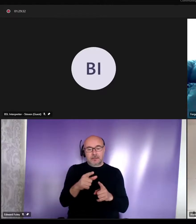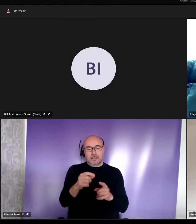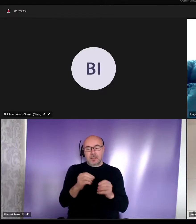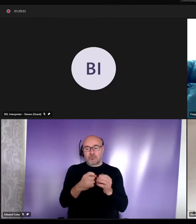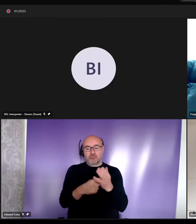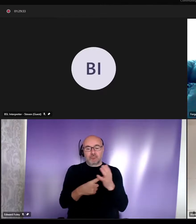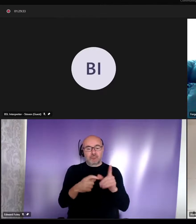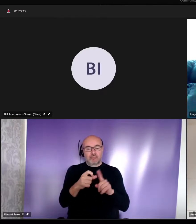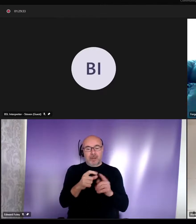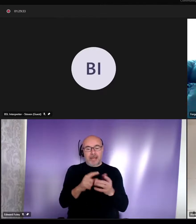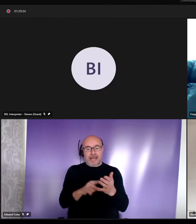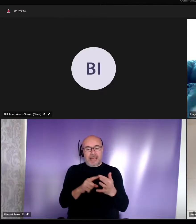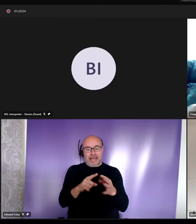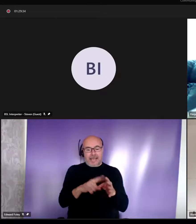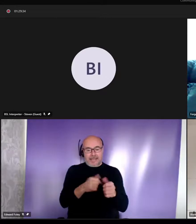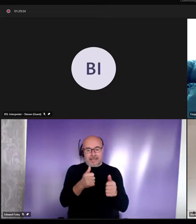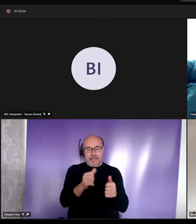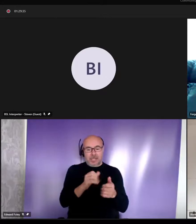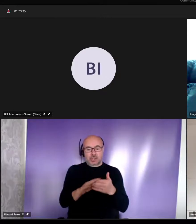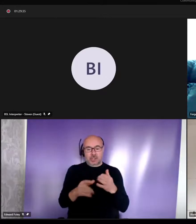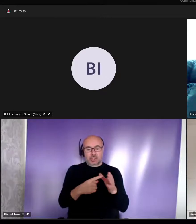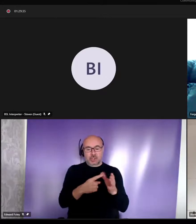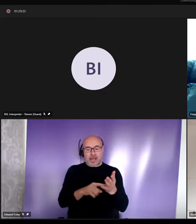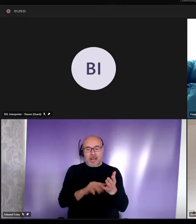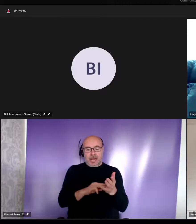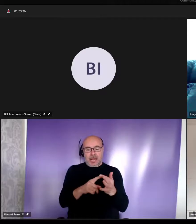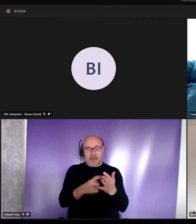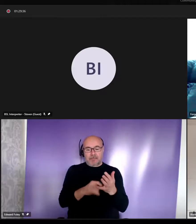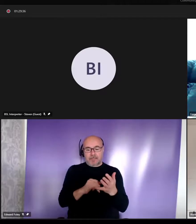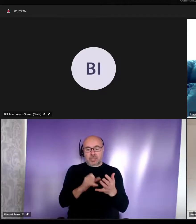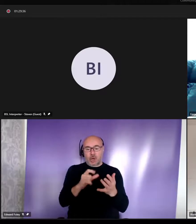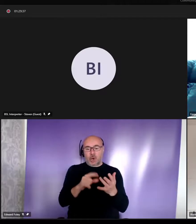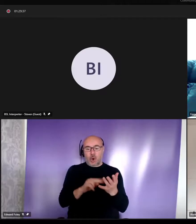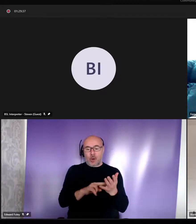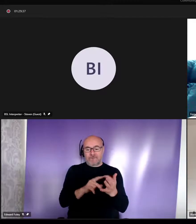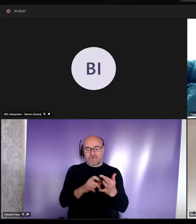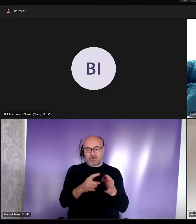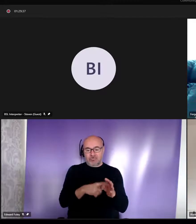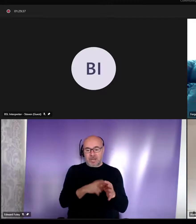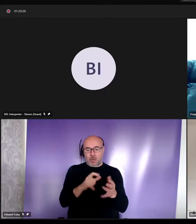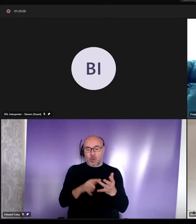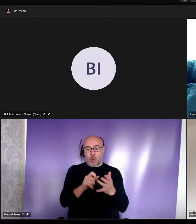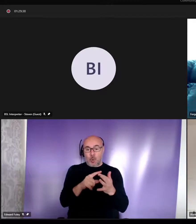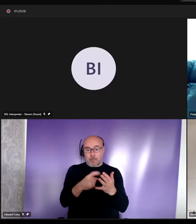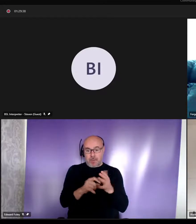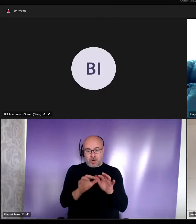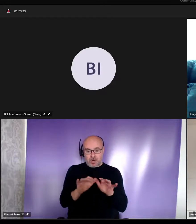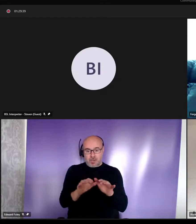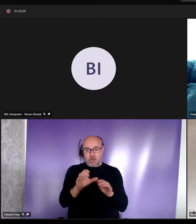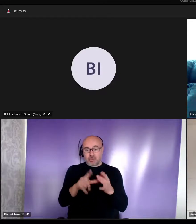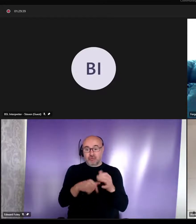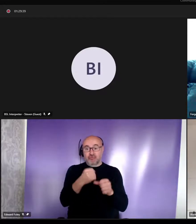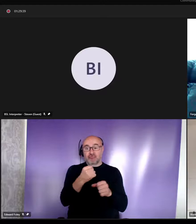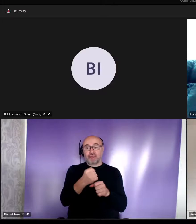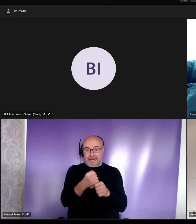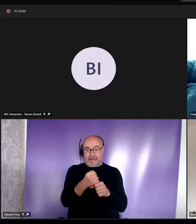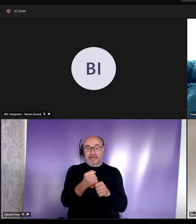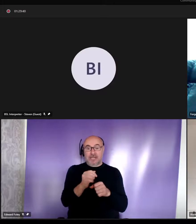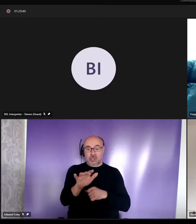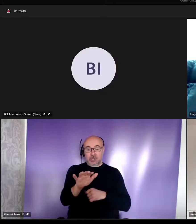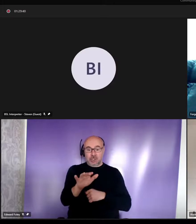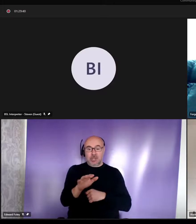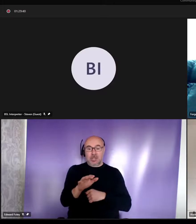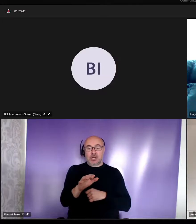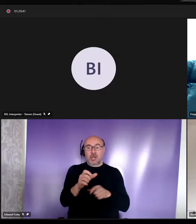Bradley, Councillors Chalmers, Convery and Cooper are present. Councillor Craig is present, as is